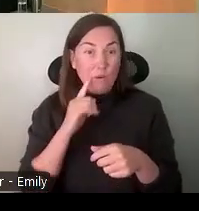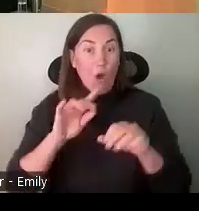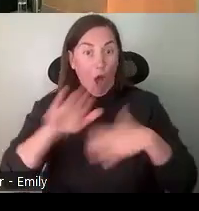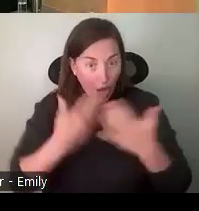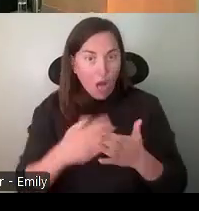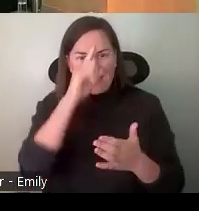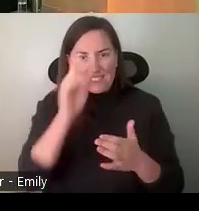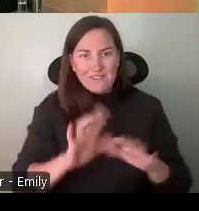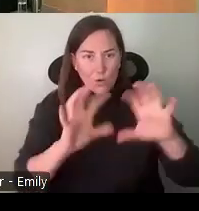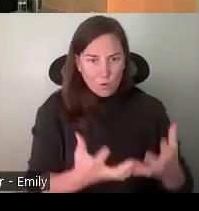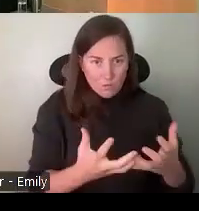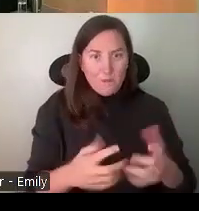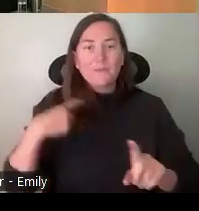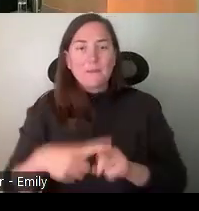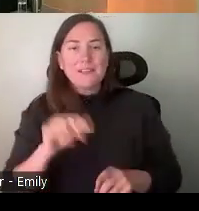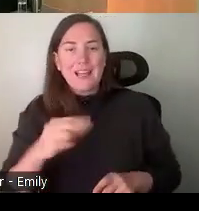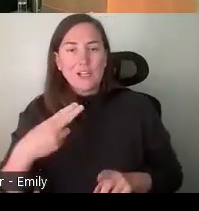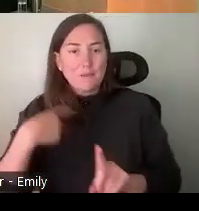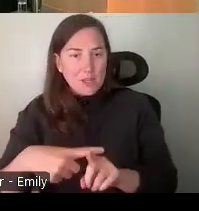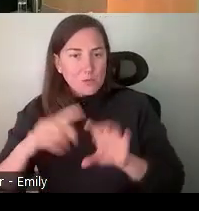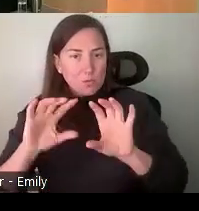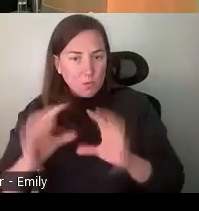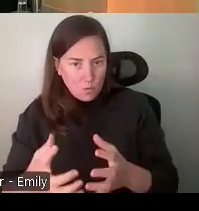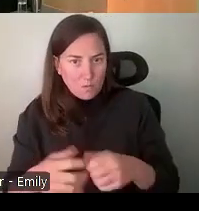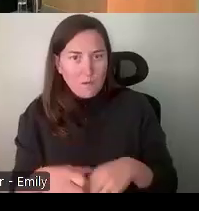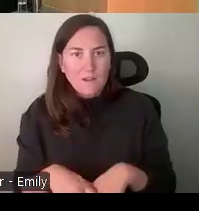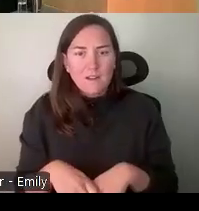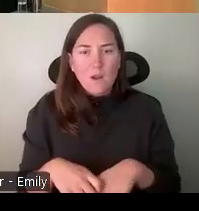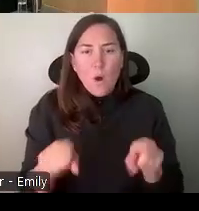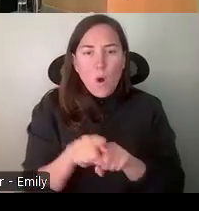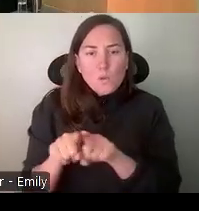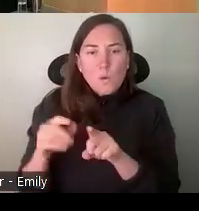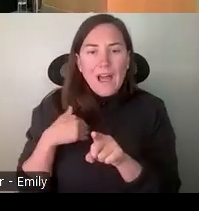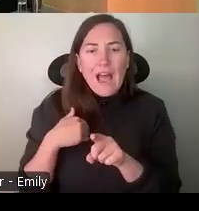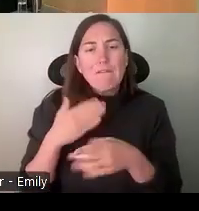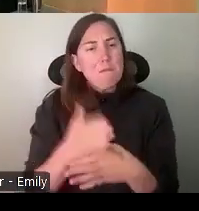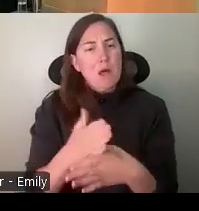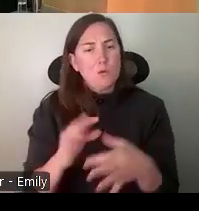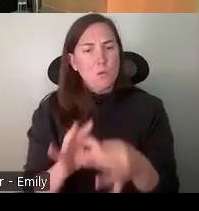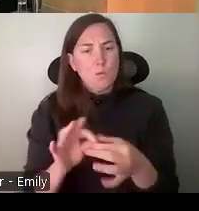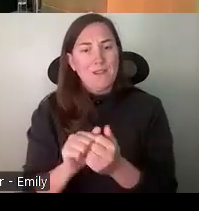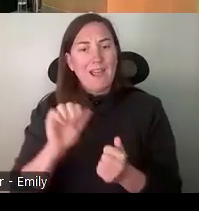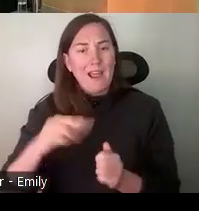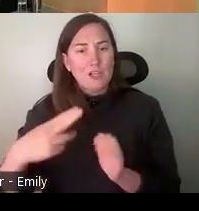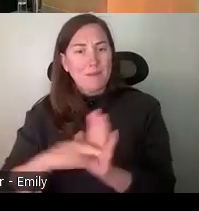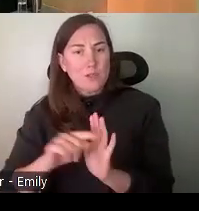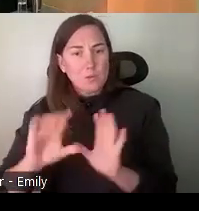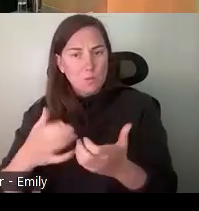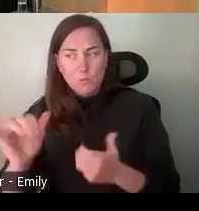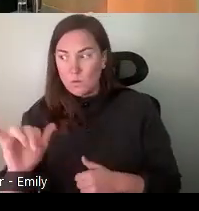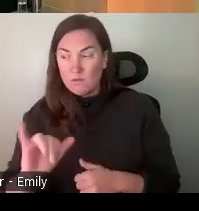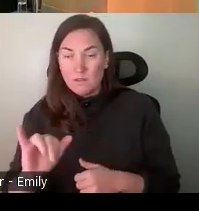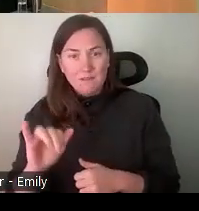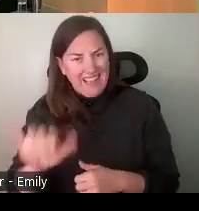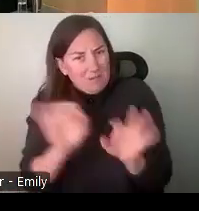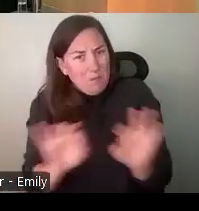AH plus group. And it's pretty, there's a moderate association even in the AH minus group. And this is quite notable